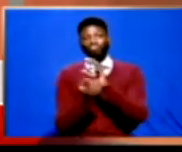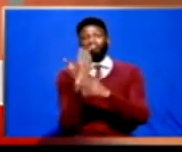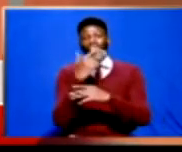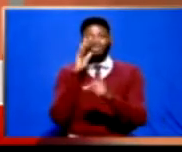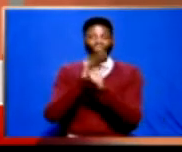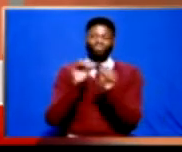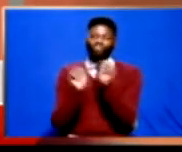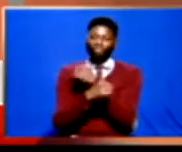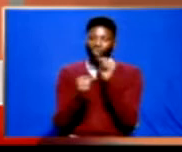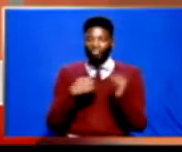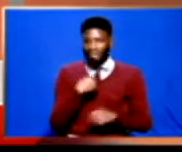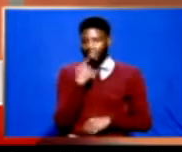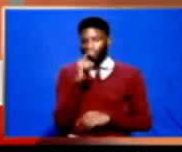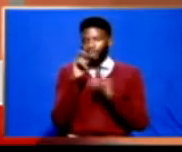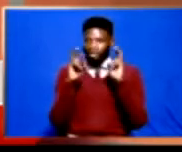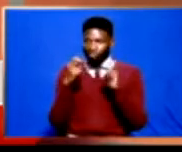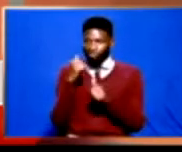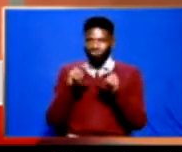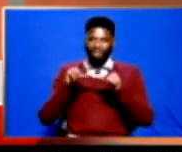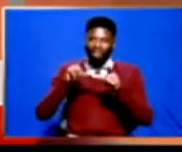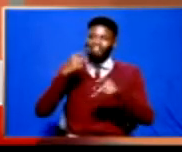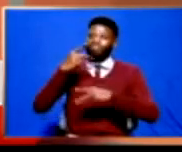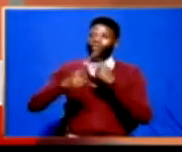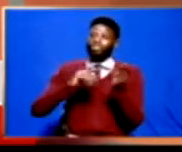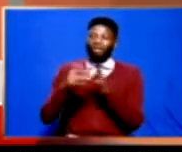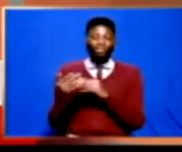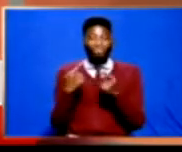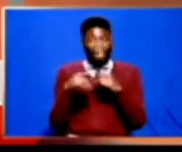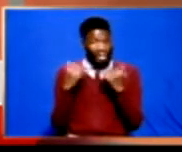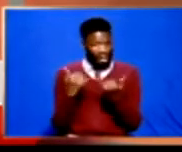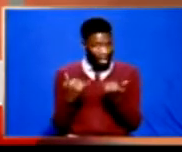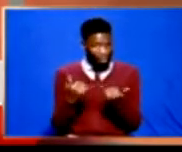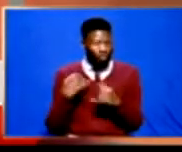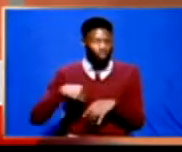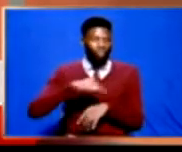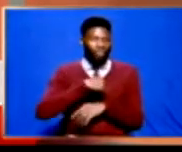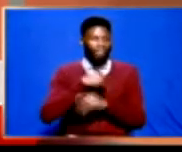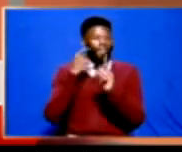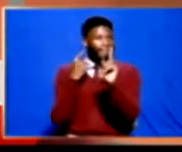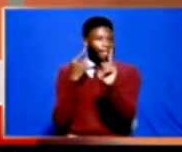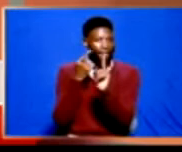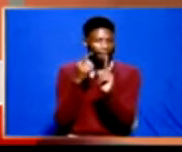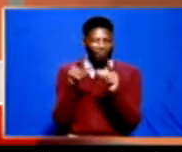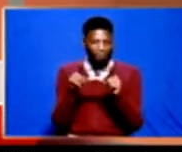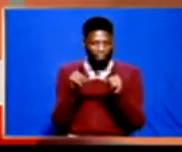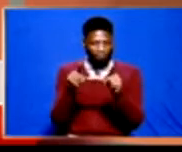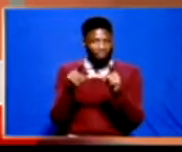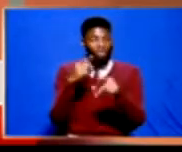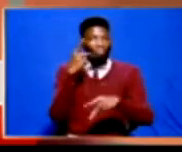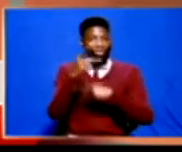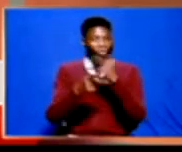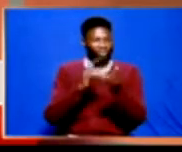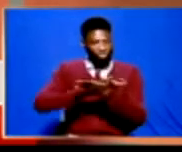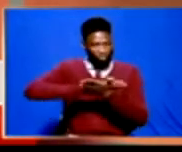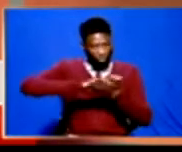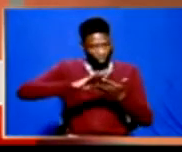one of the issues was of course licensing, but now that we are moving towards streamlining the licensing regime, then we potentially